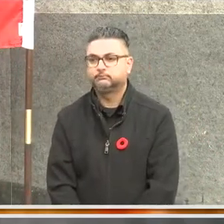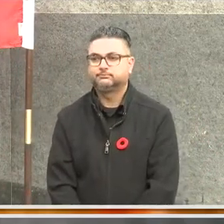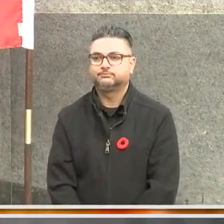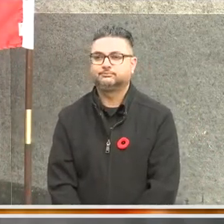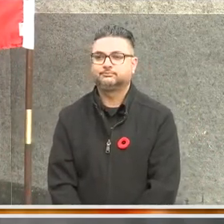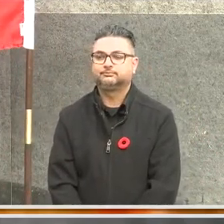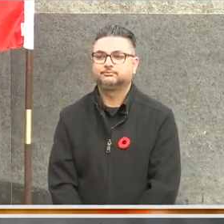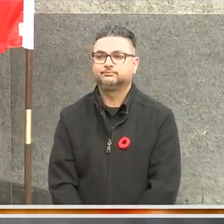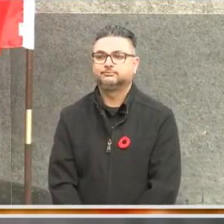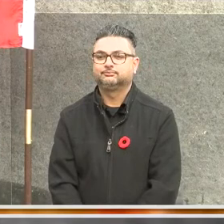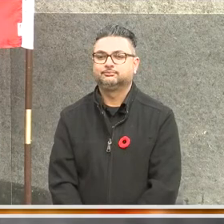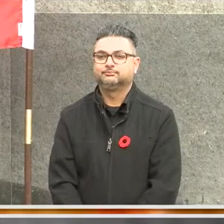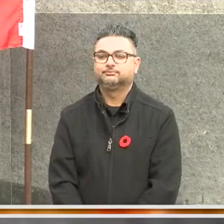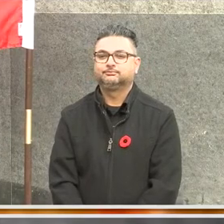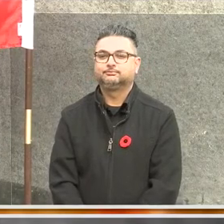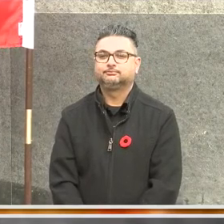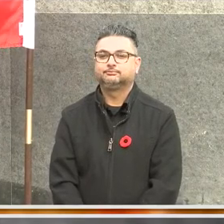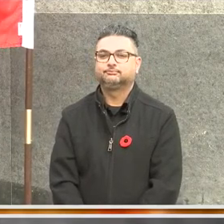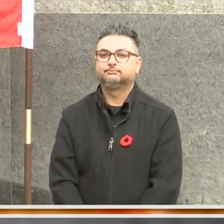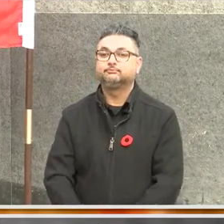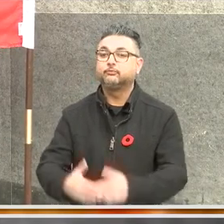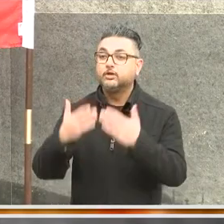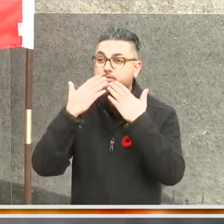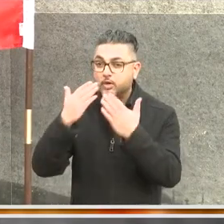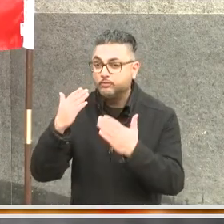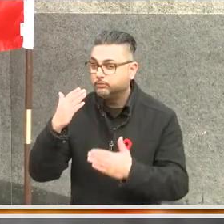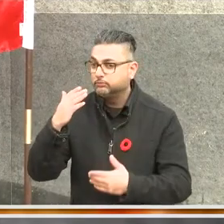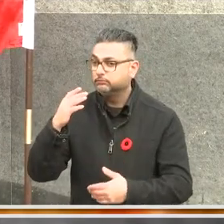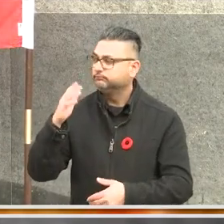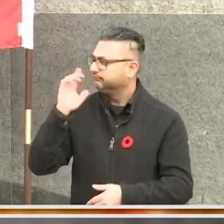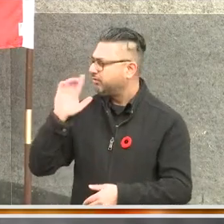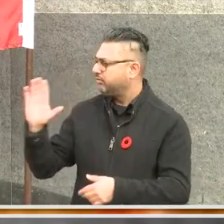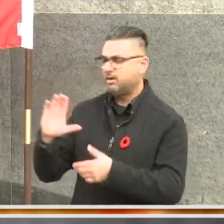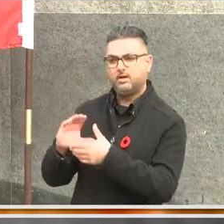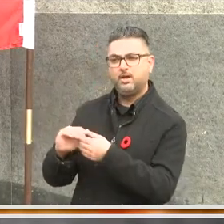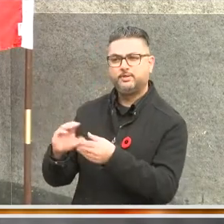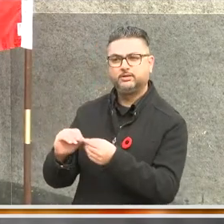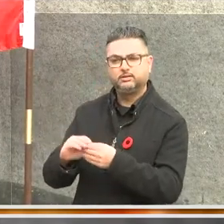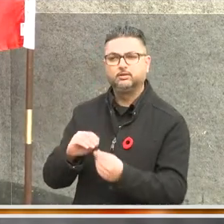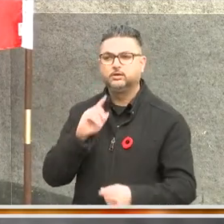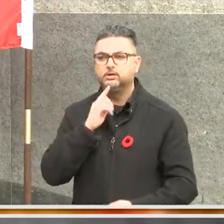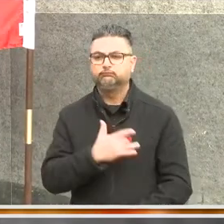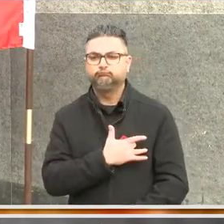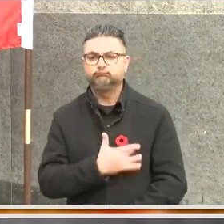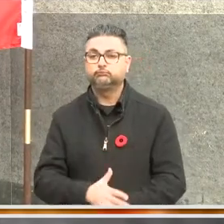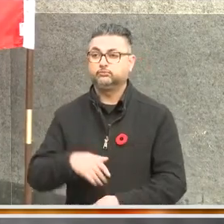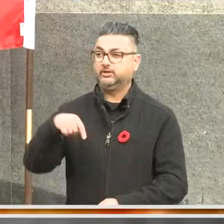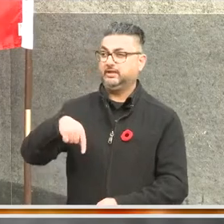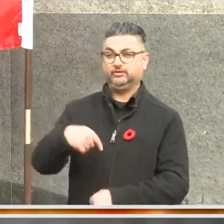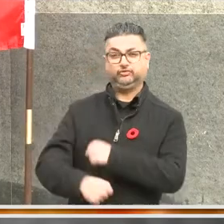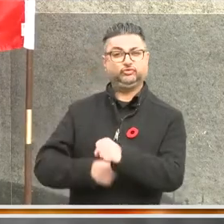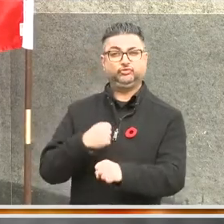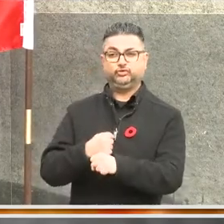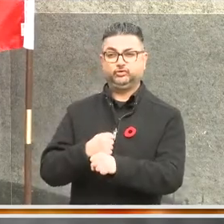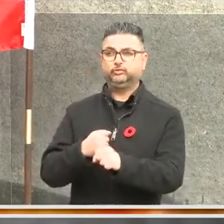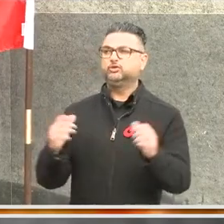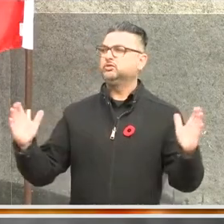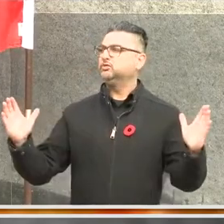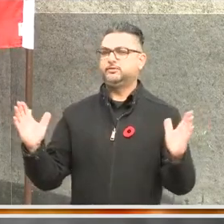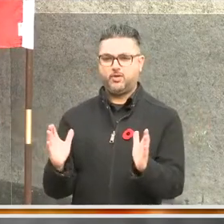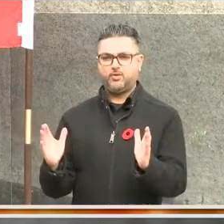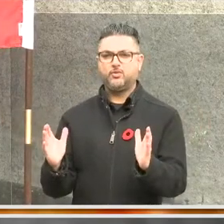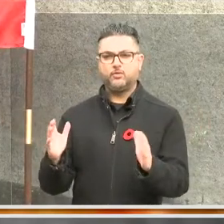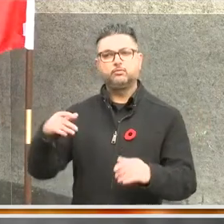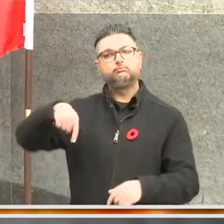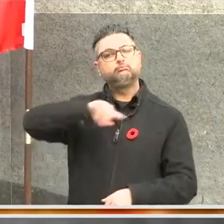Thank you very much, and thank you, Premier, for your touching words. You know, this last year, a much smaller crowd here as we unveiled the memorial to the